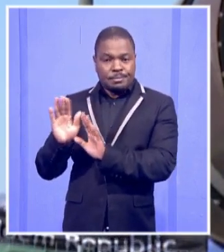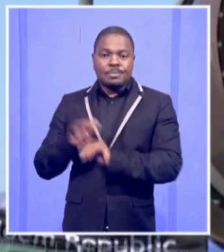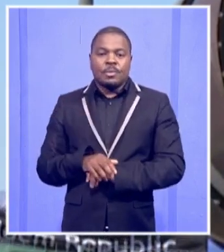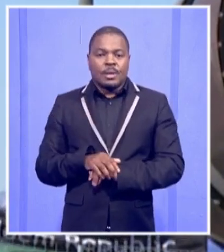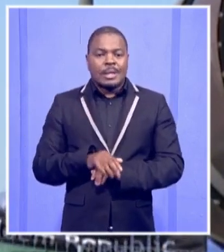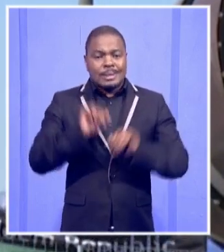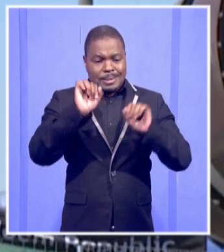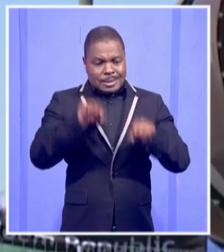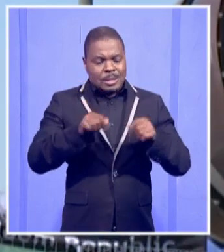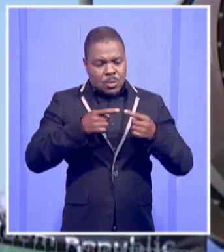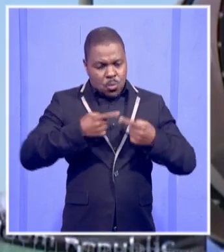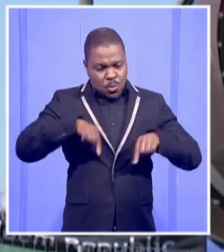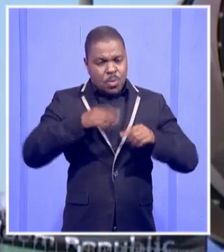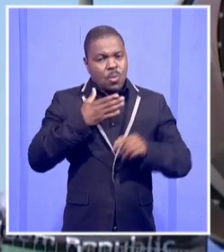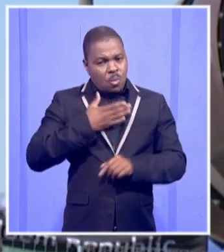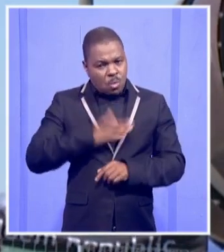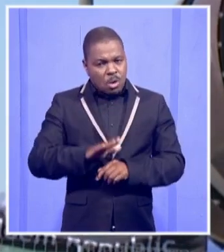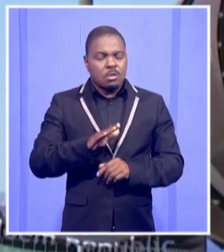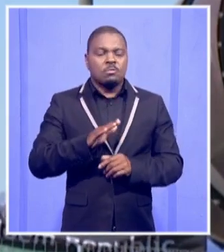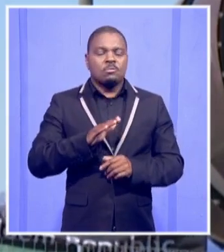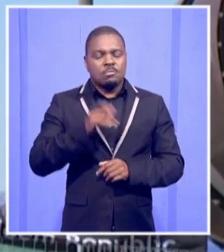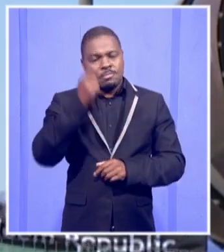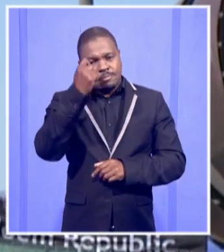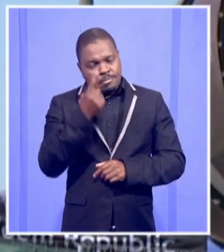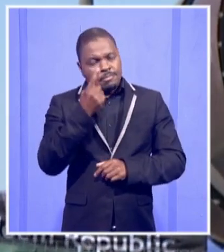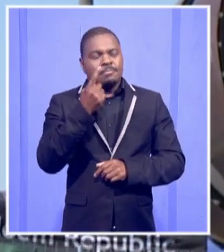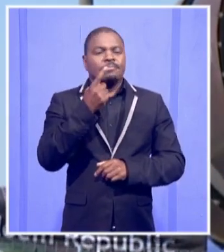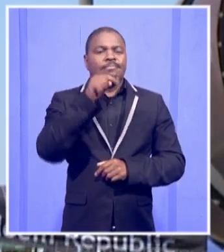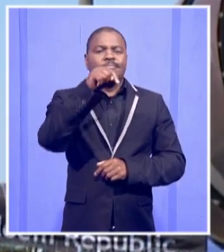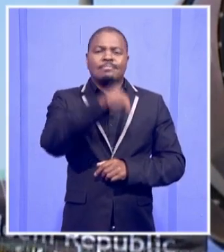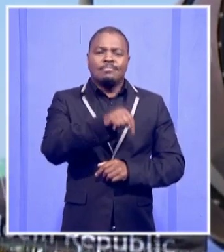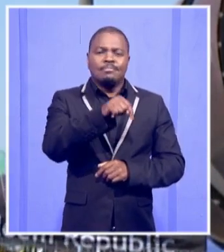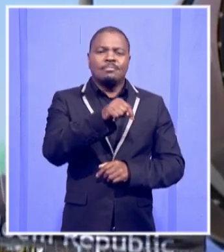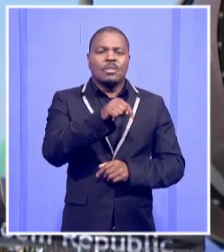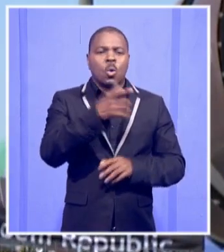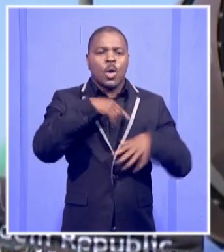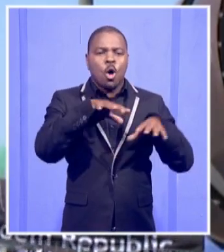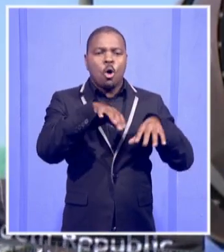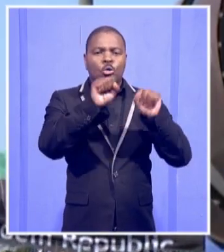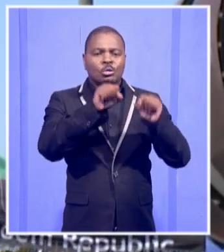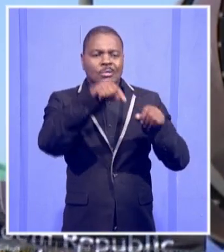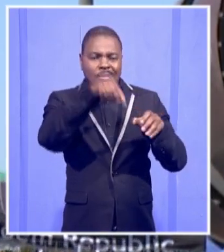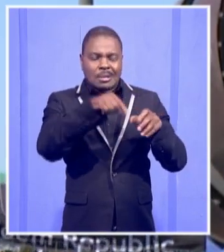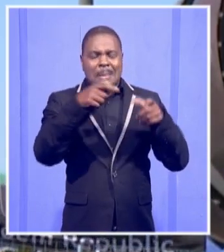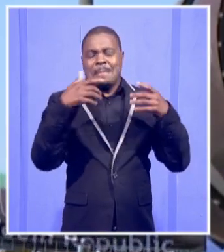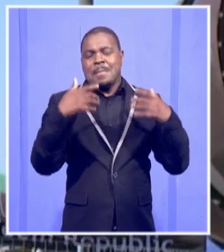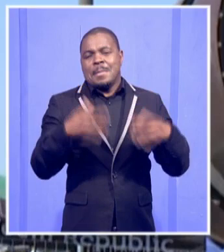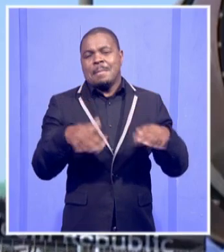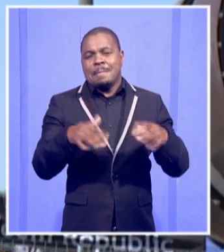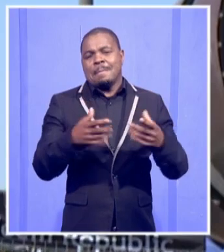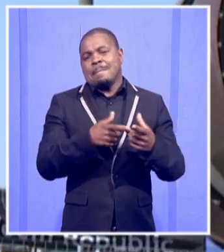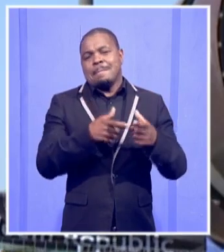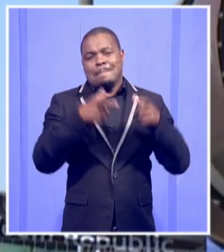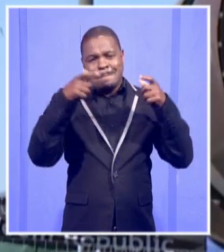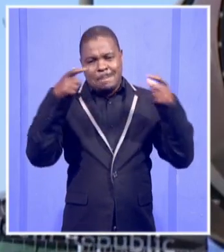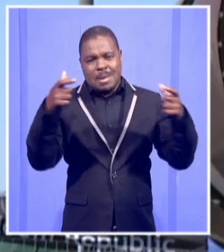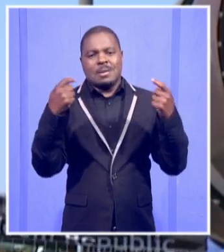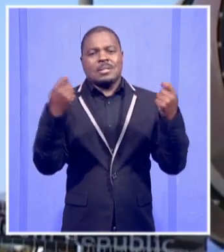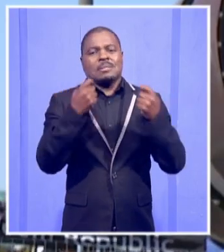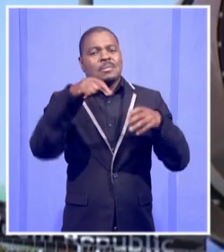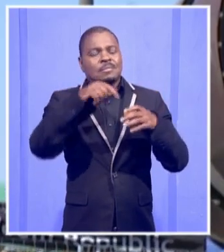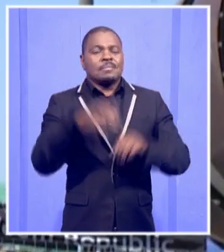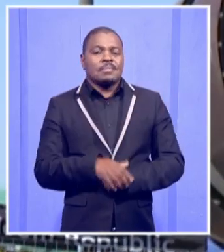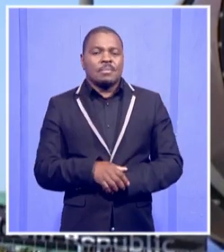to appreciate the hosting of such a big event.